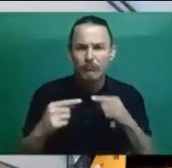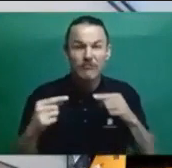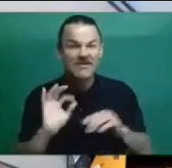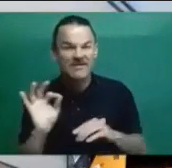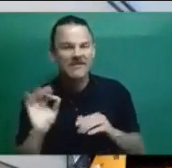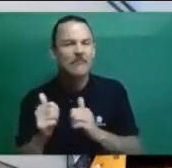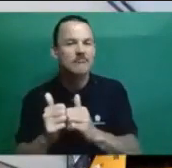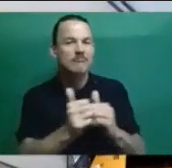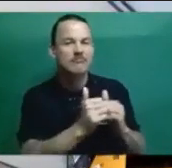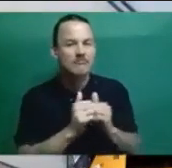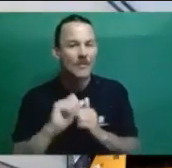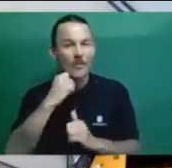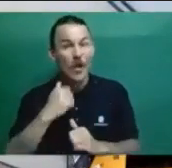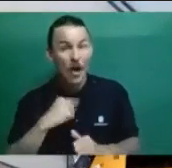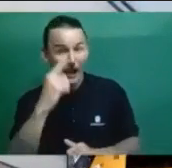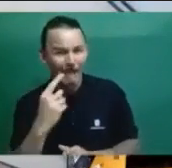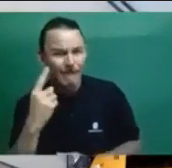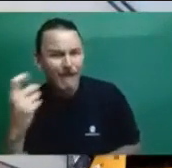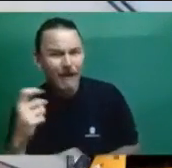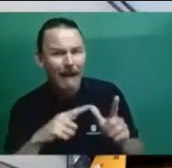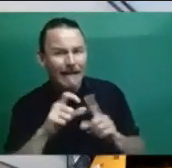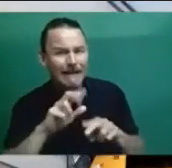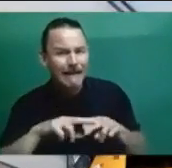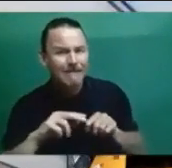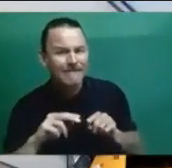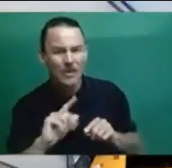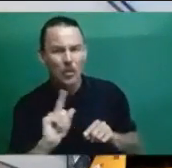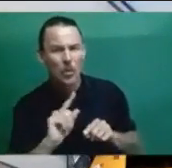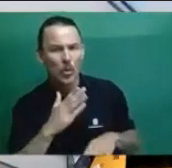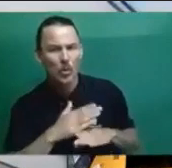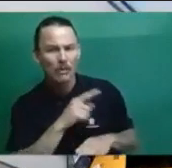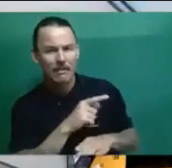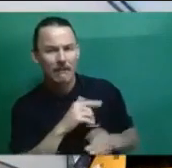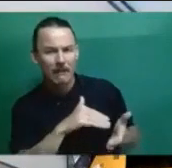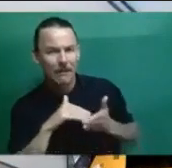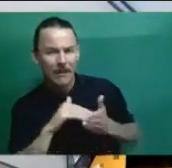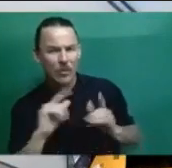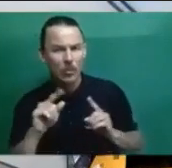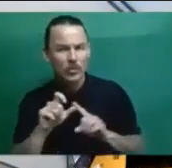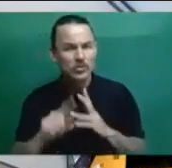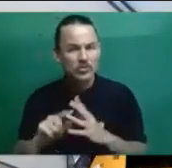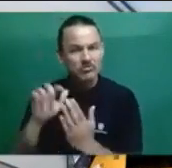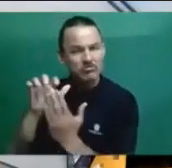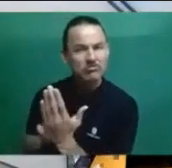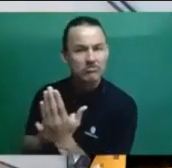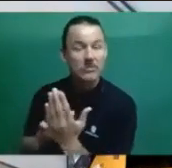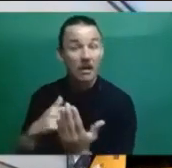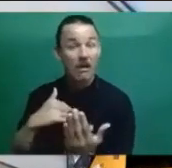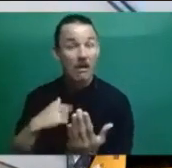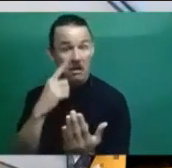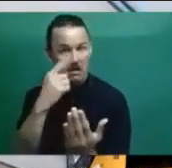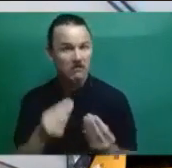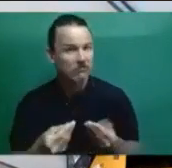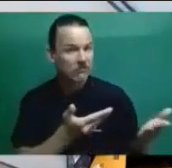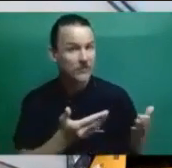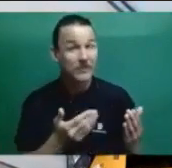the ADF has done for us, but if ultimately it's a relatively small number, that's no reflection on them. It just means that there was